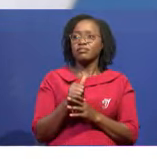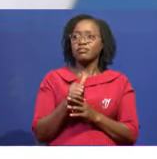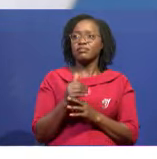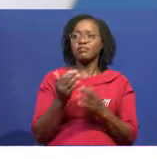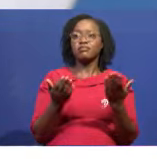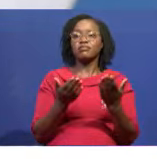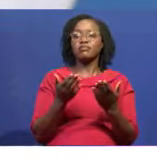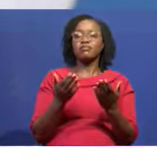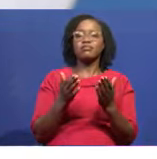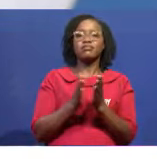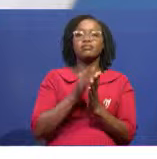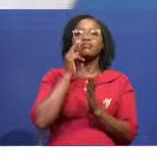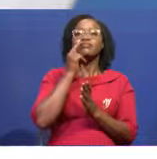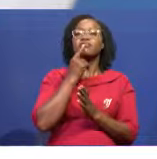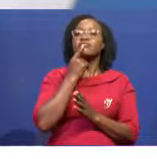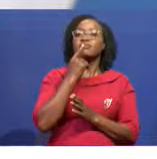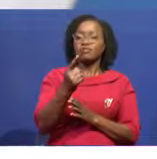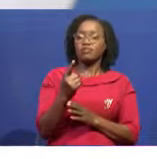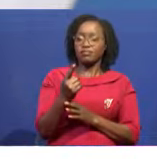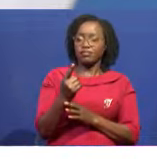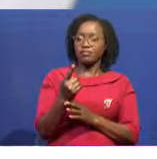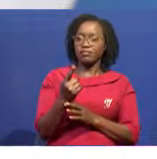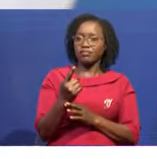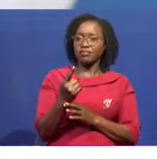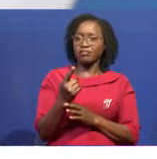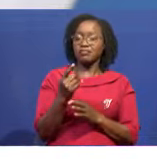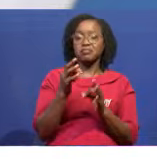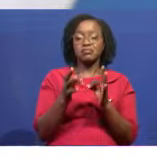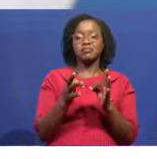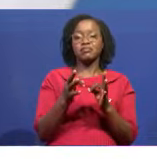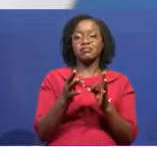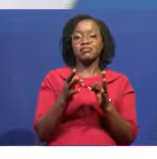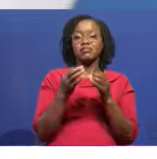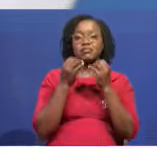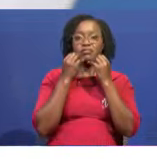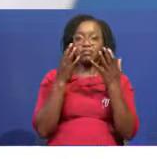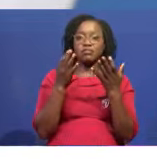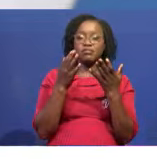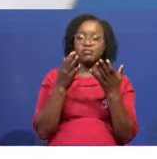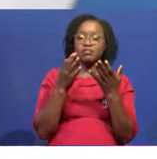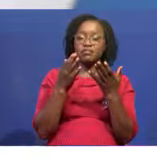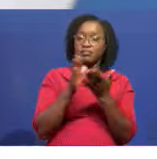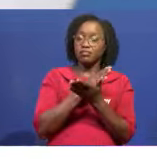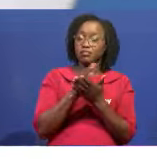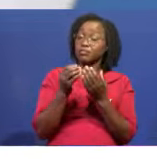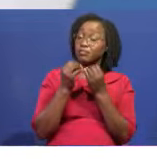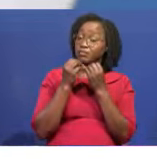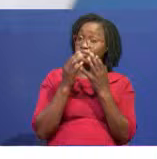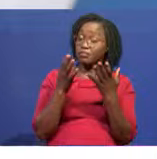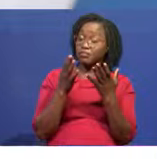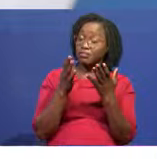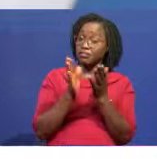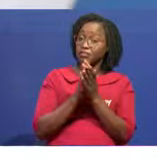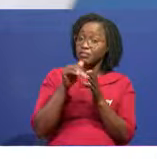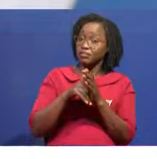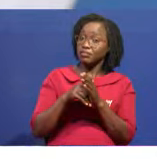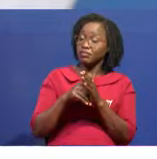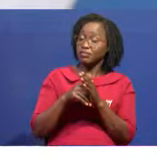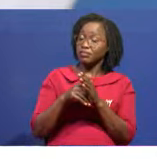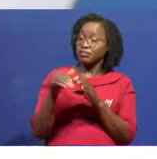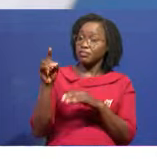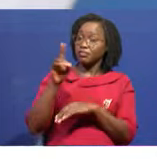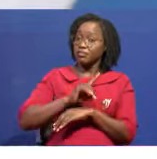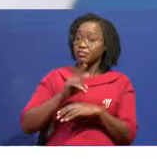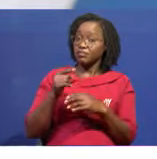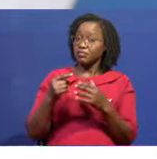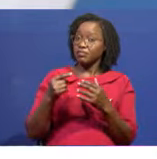either summons or an order that if you do not release this information with this number of days, then what